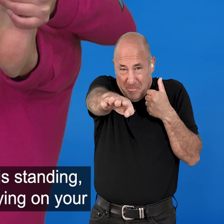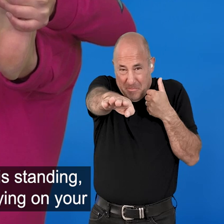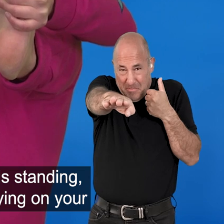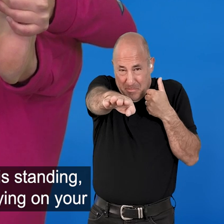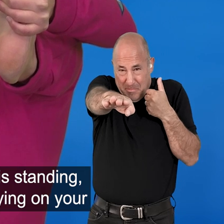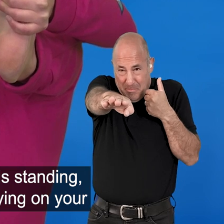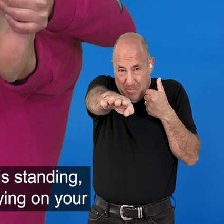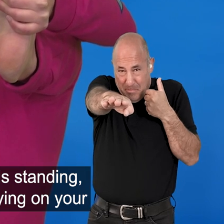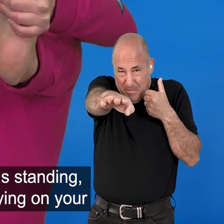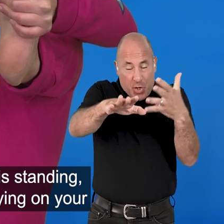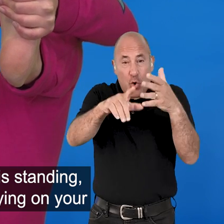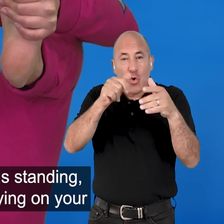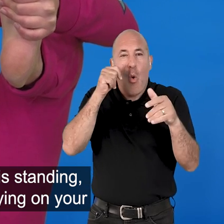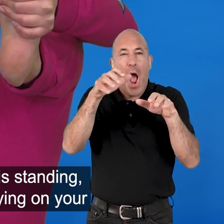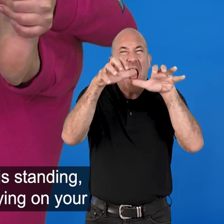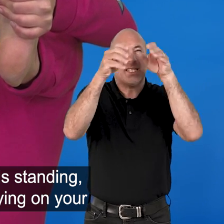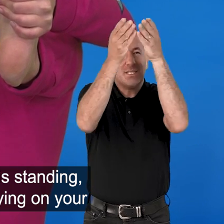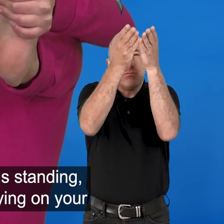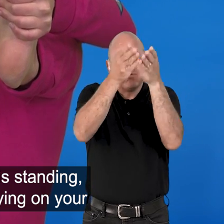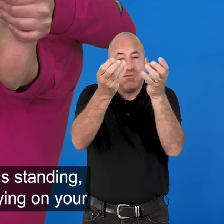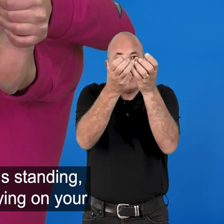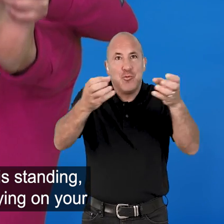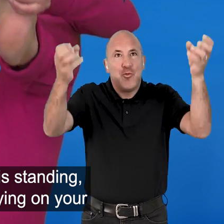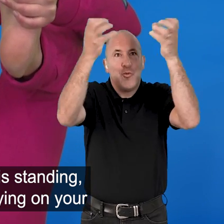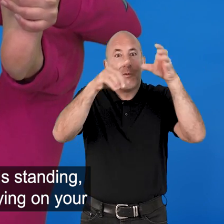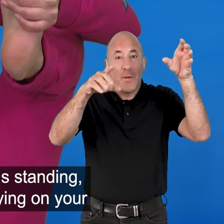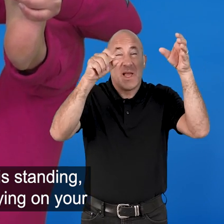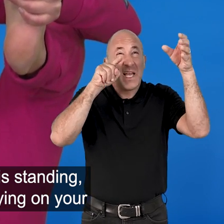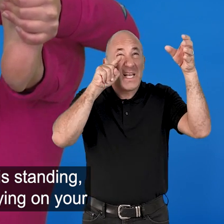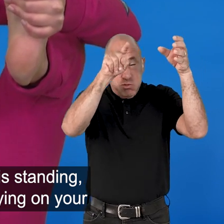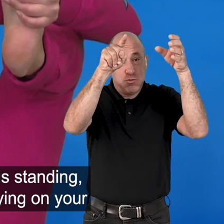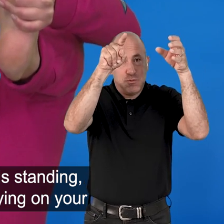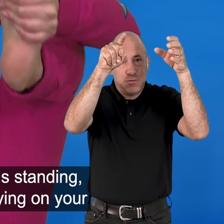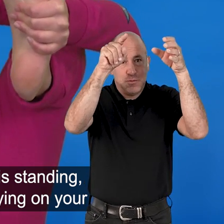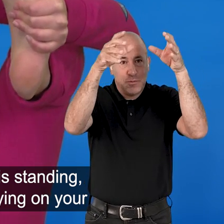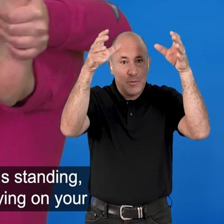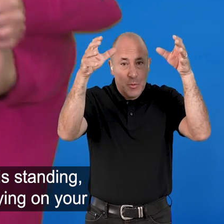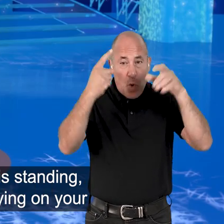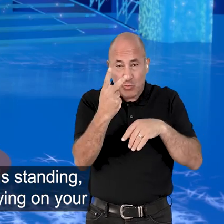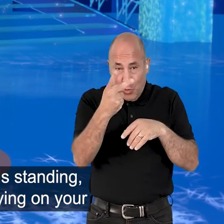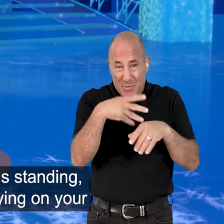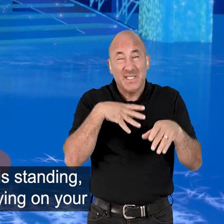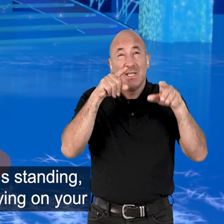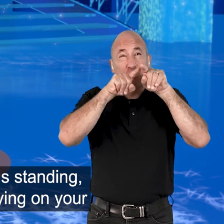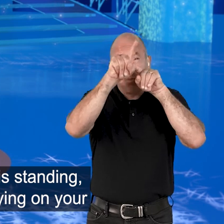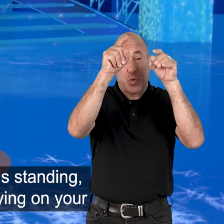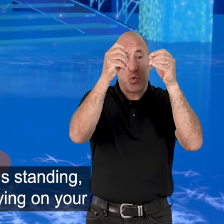ice chandelier right above where Elsa is standing. 1, 2, 3, shoo!